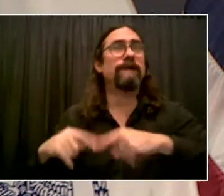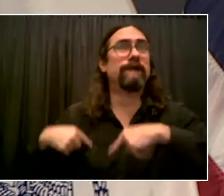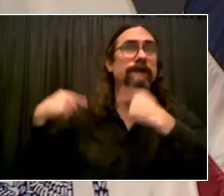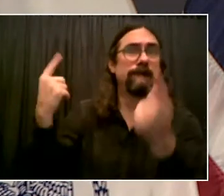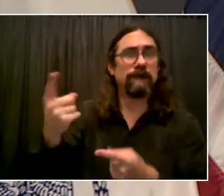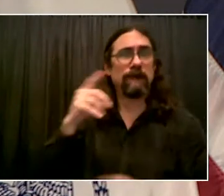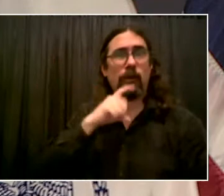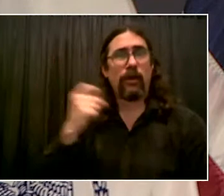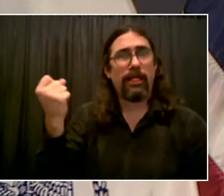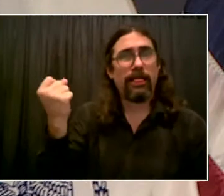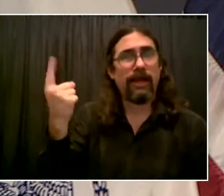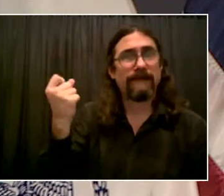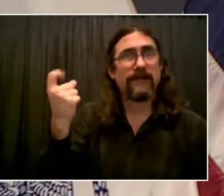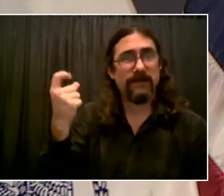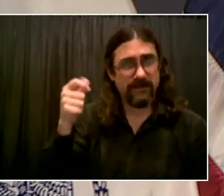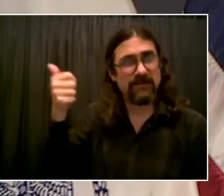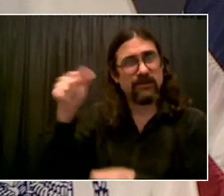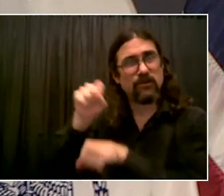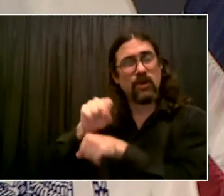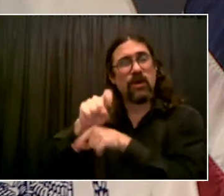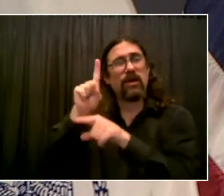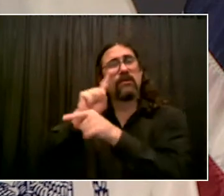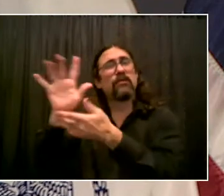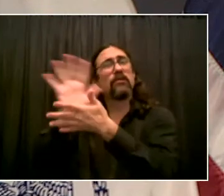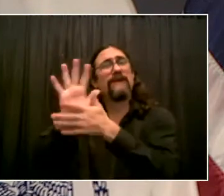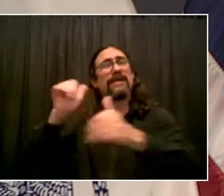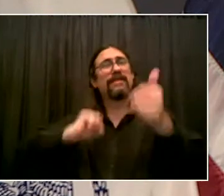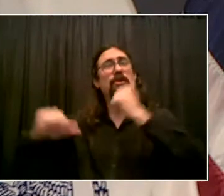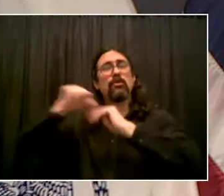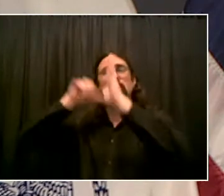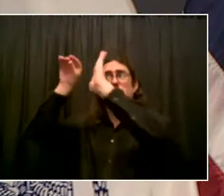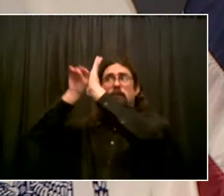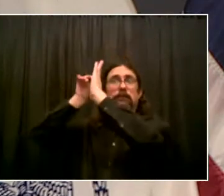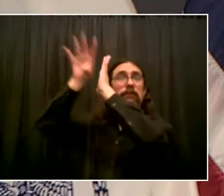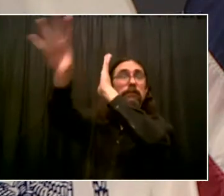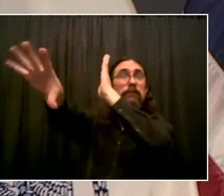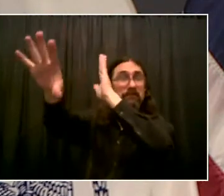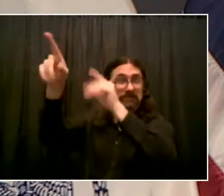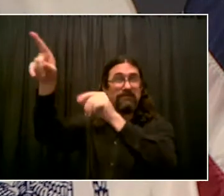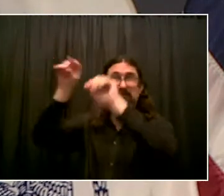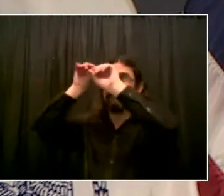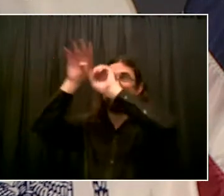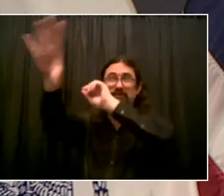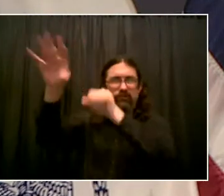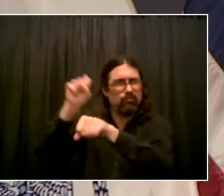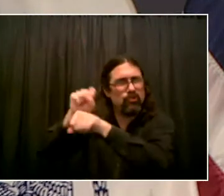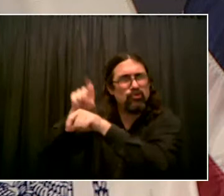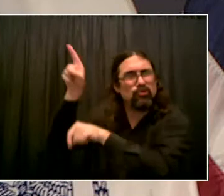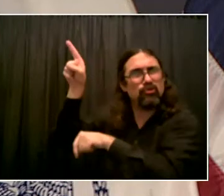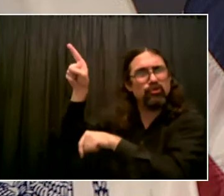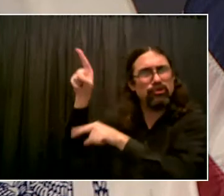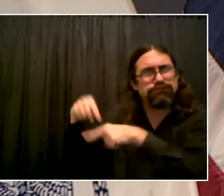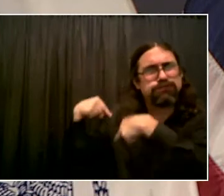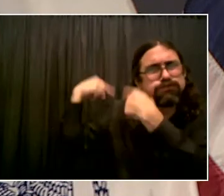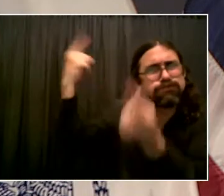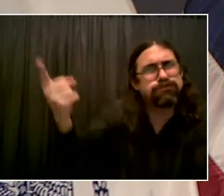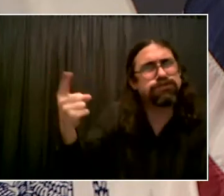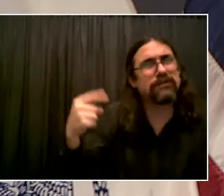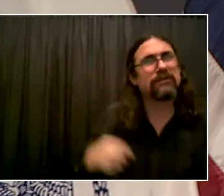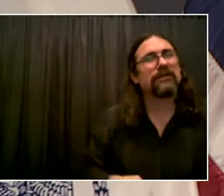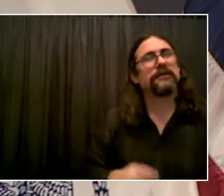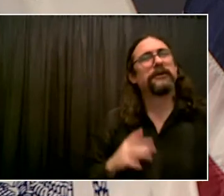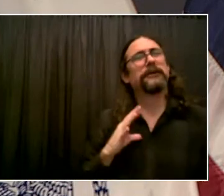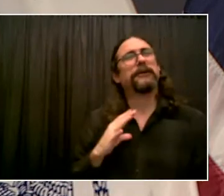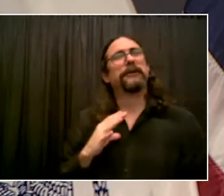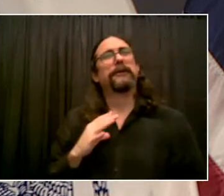for the Film Board, for the Library of Congress. He is involved nationally in building up and bringing back the movie industry and having people go